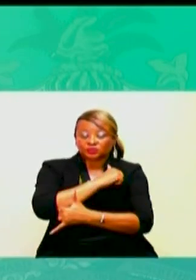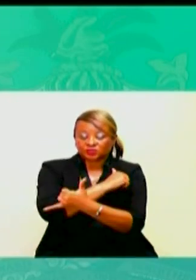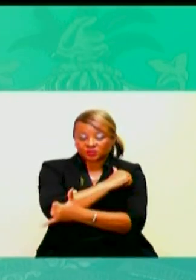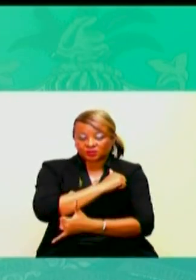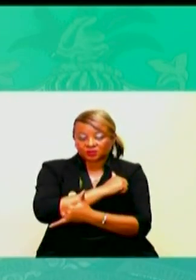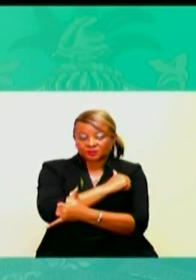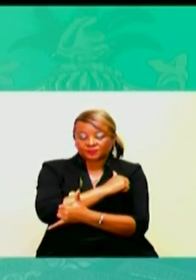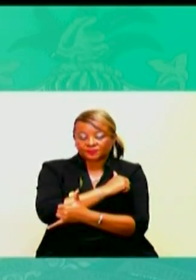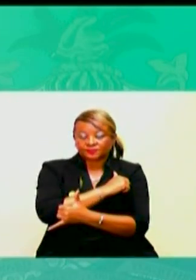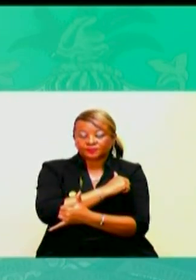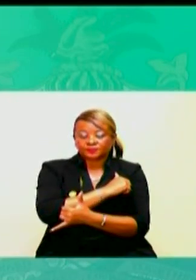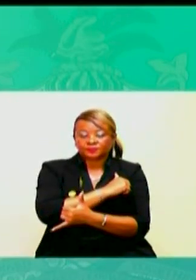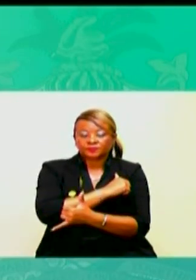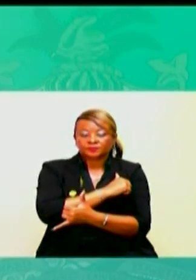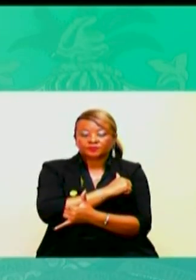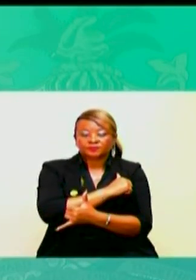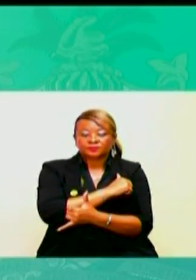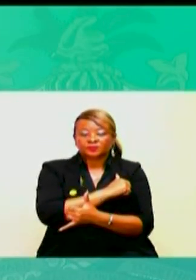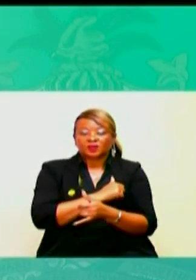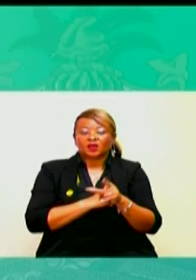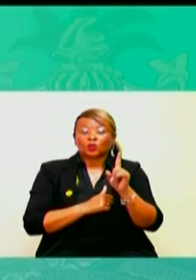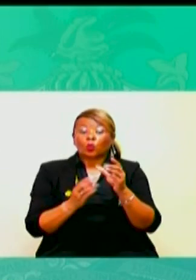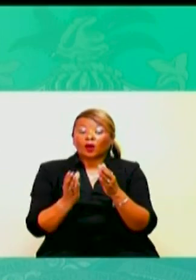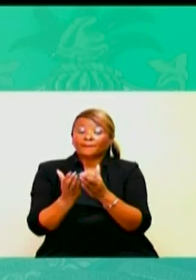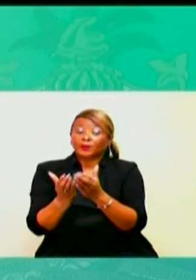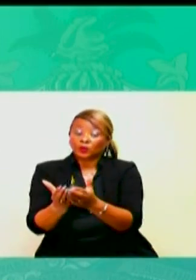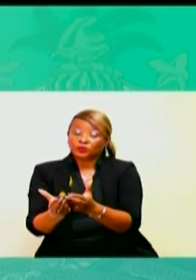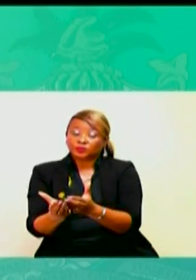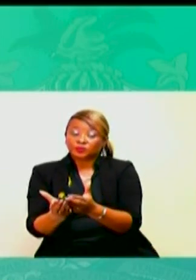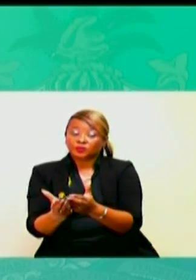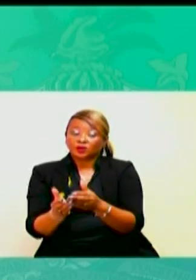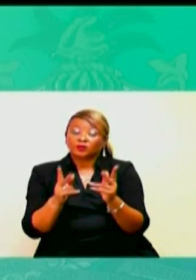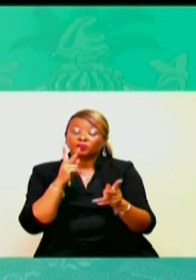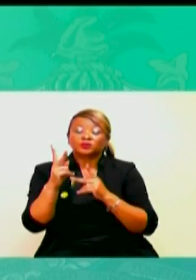Speaker, in one boatload of